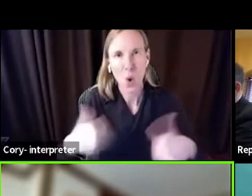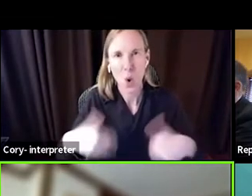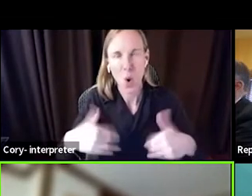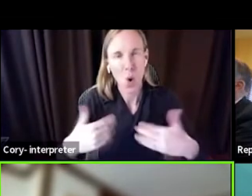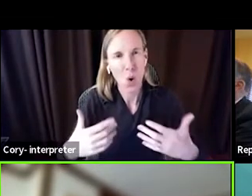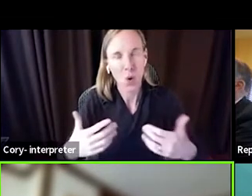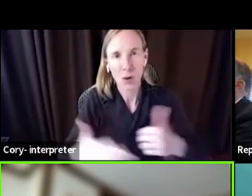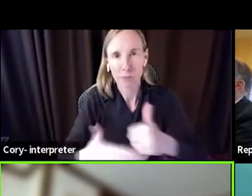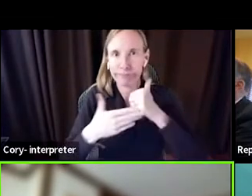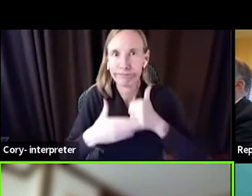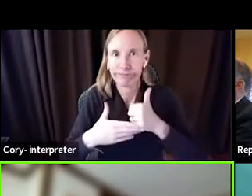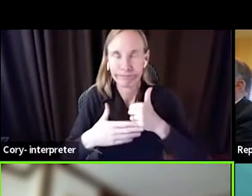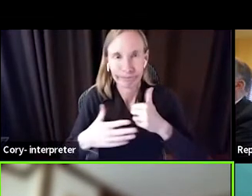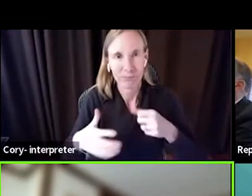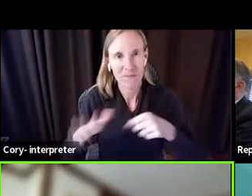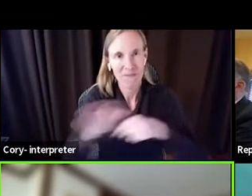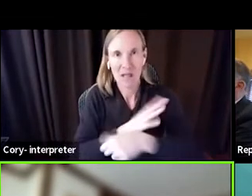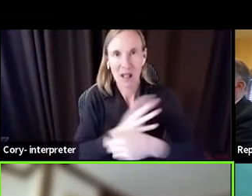current benchmark plan.